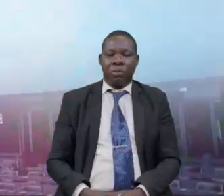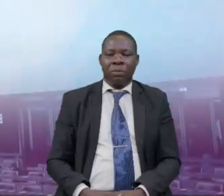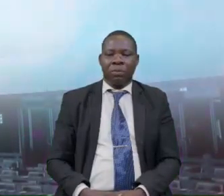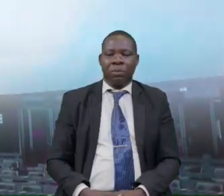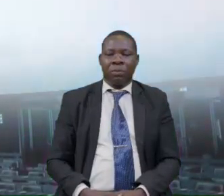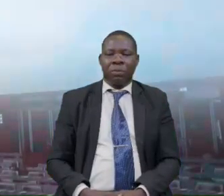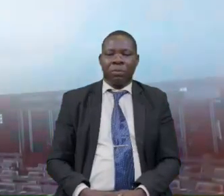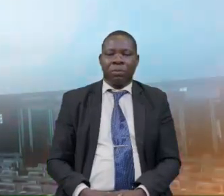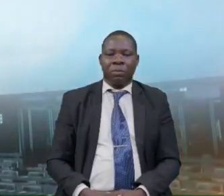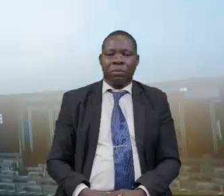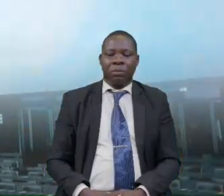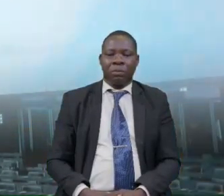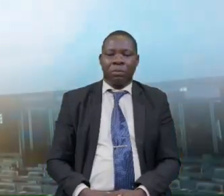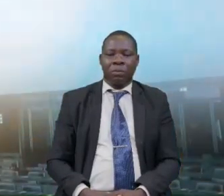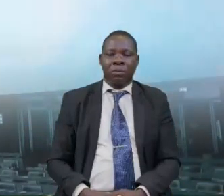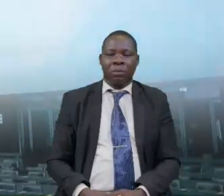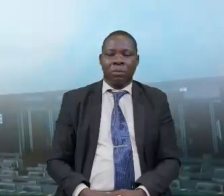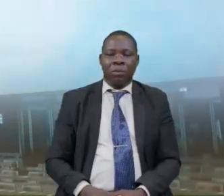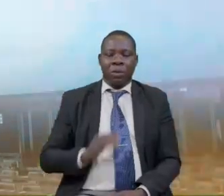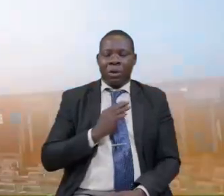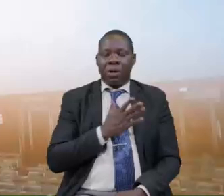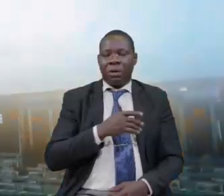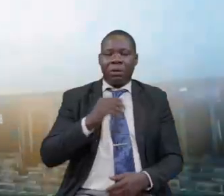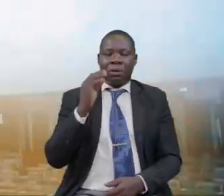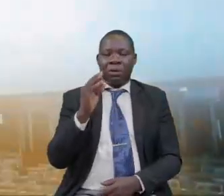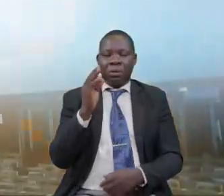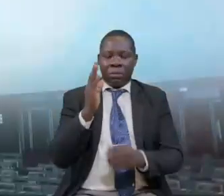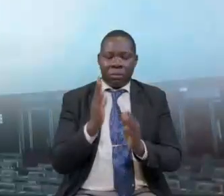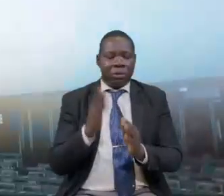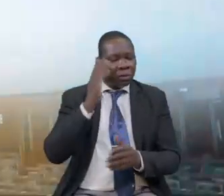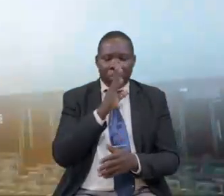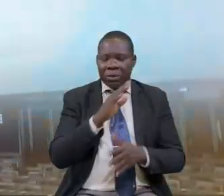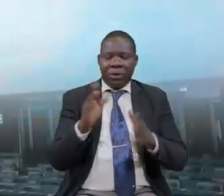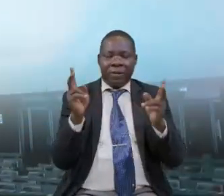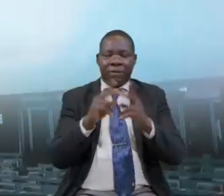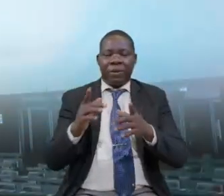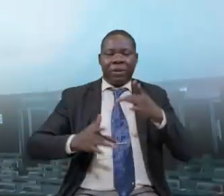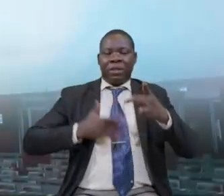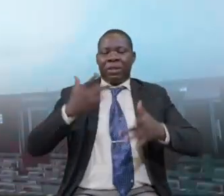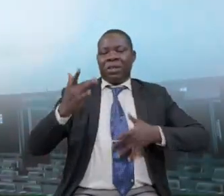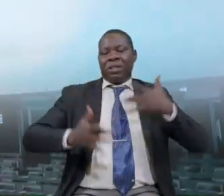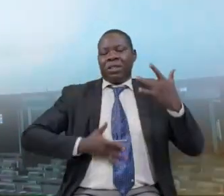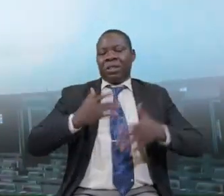Our pastor will be very delighted to have you join that special banquet.